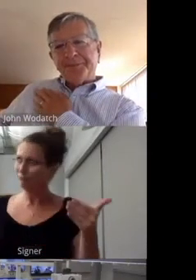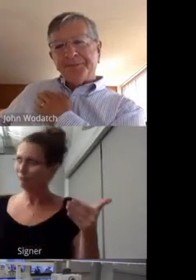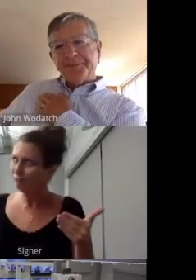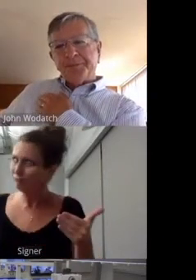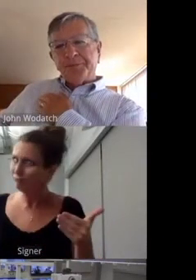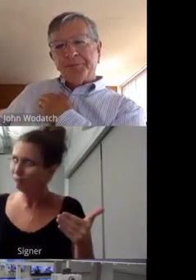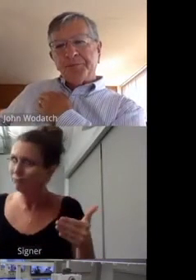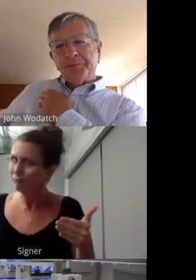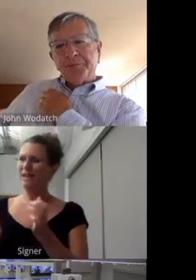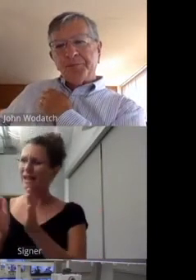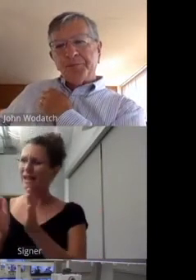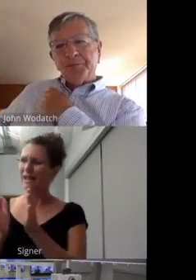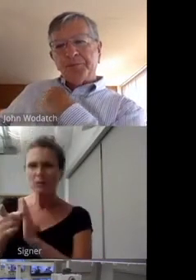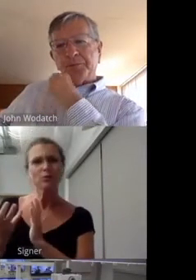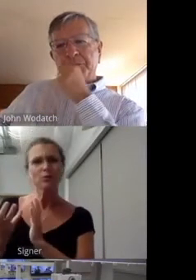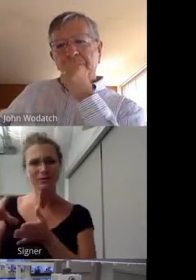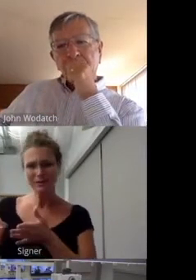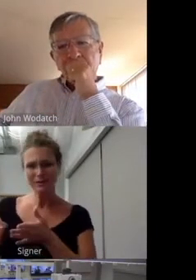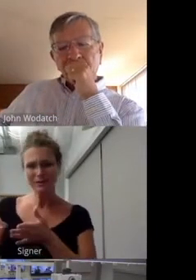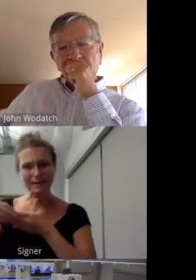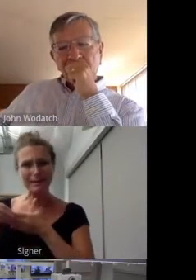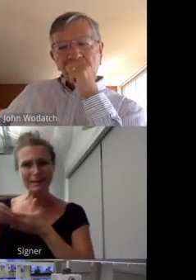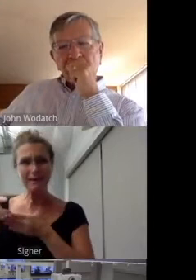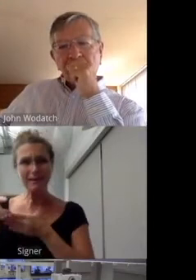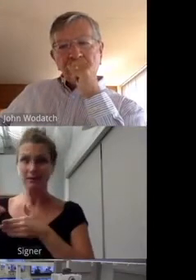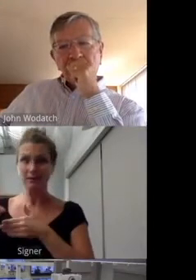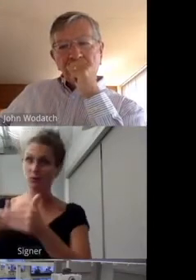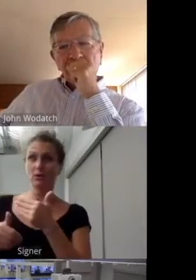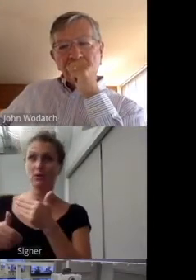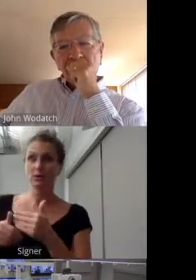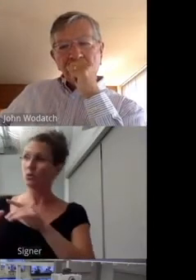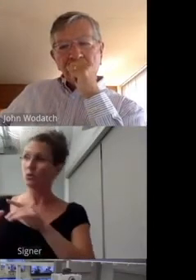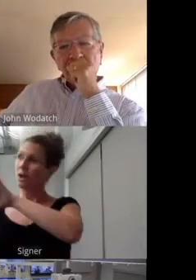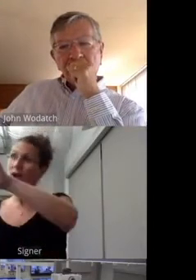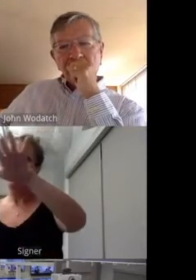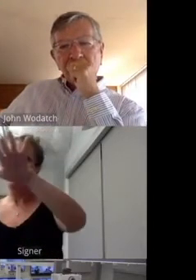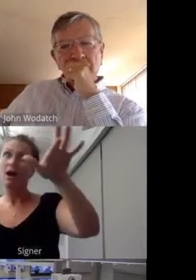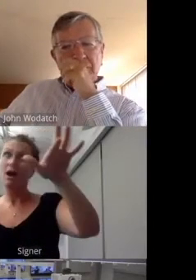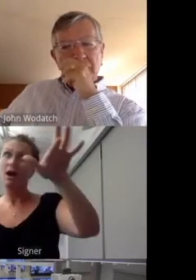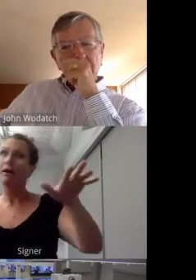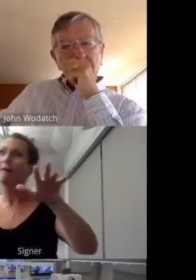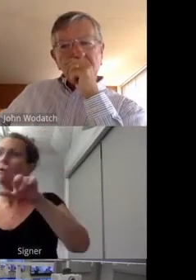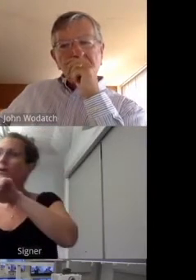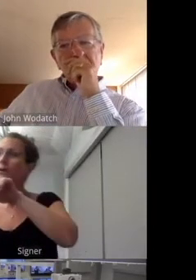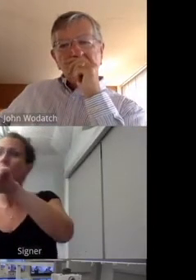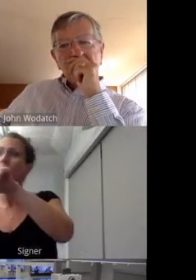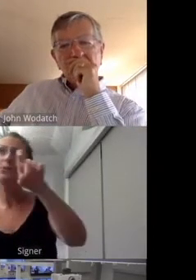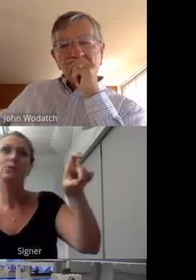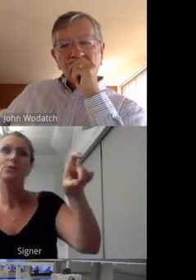this process of going out, talking to stakeholders, and talking within the